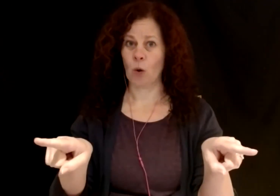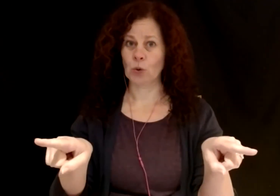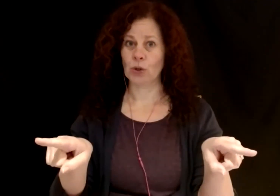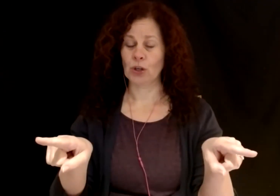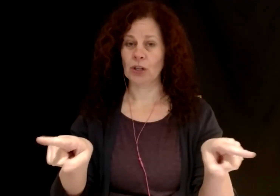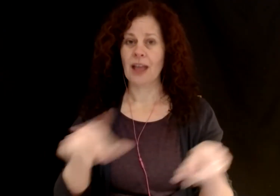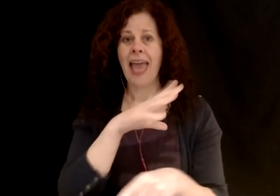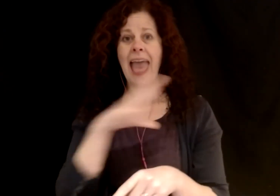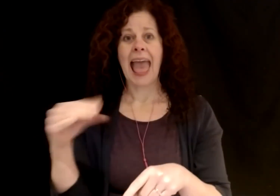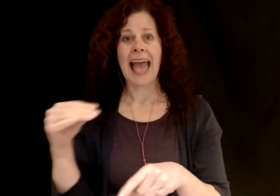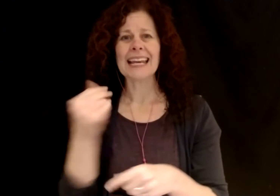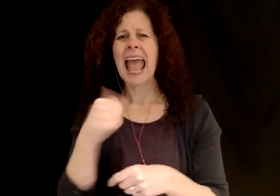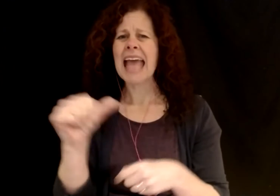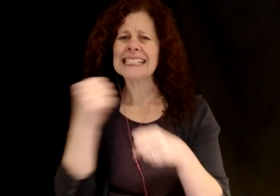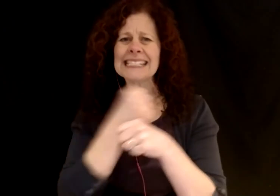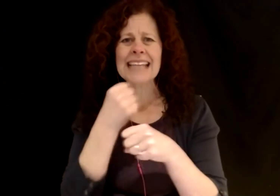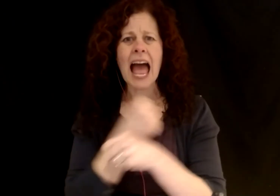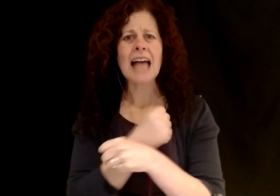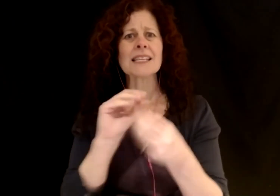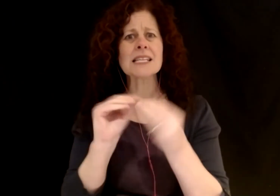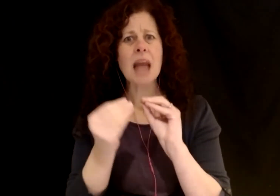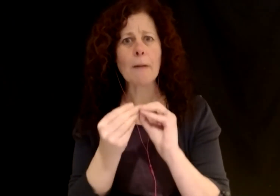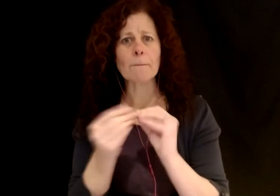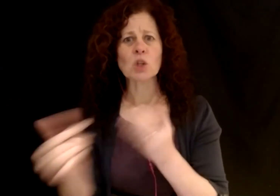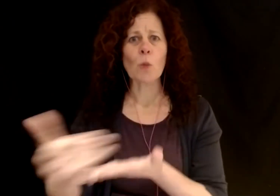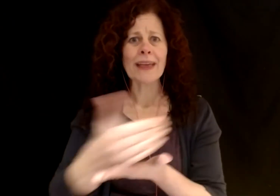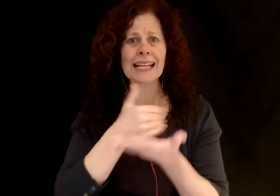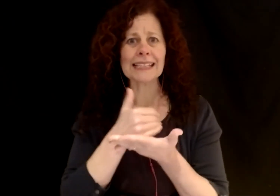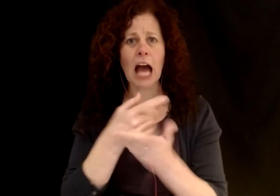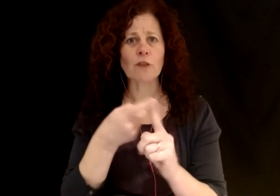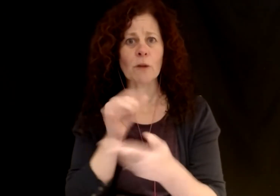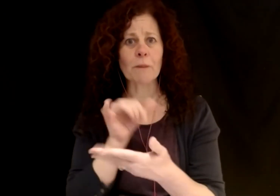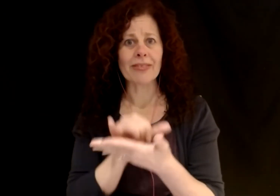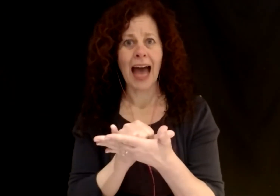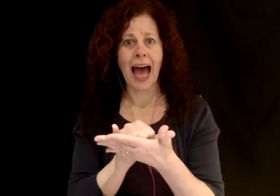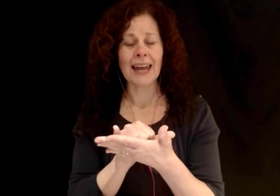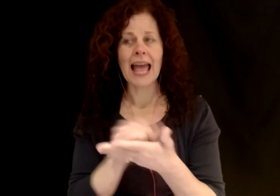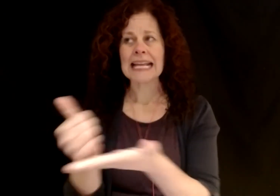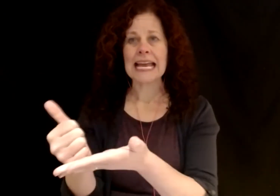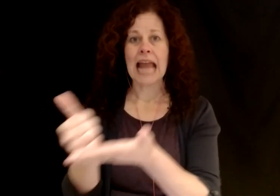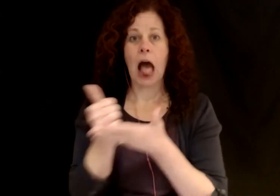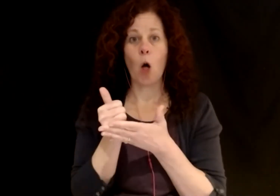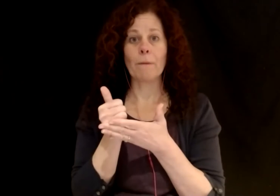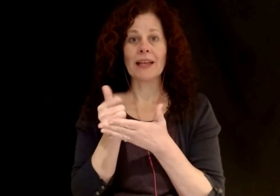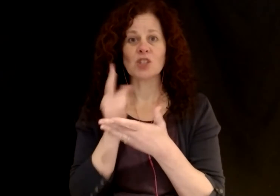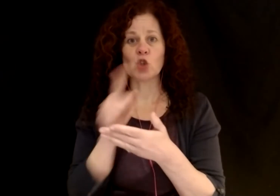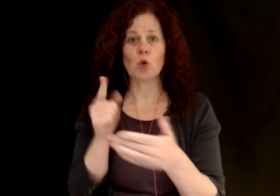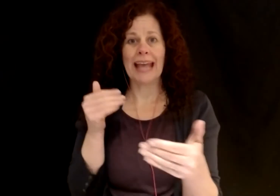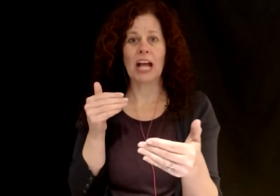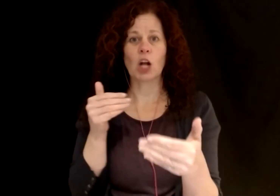insights that we can gain from those surveys can get us a little bit closer